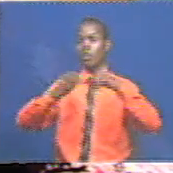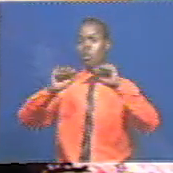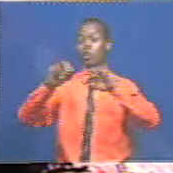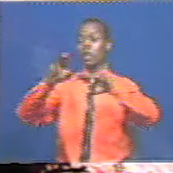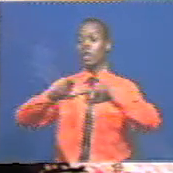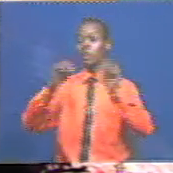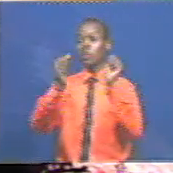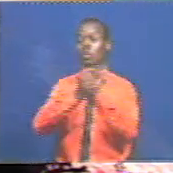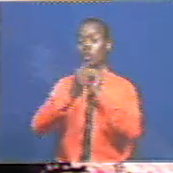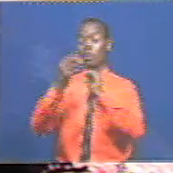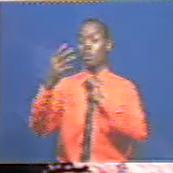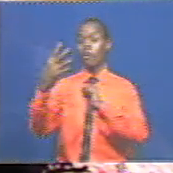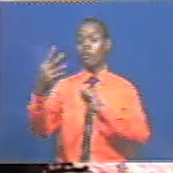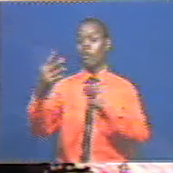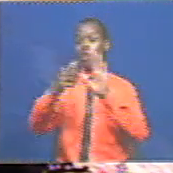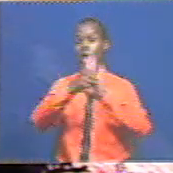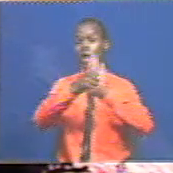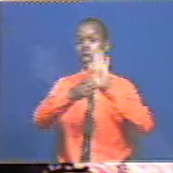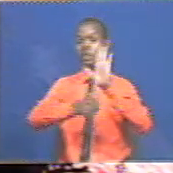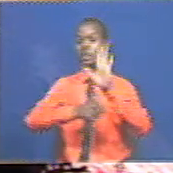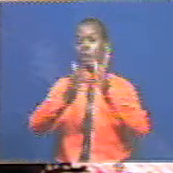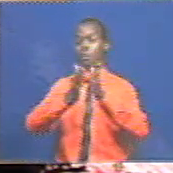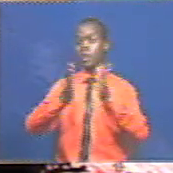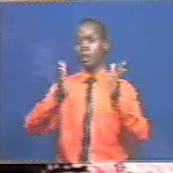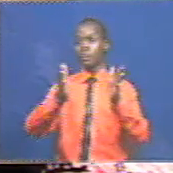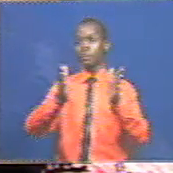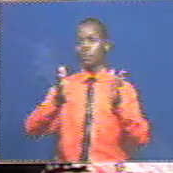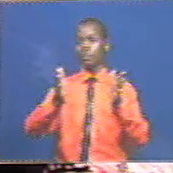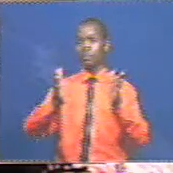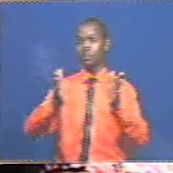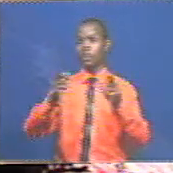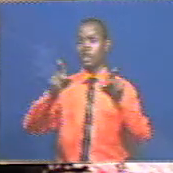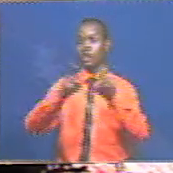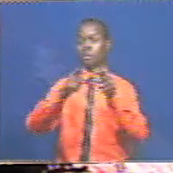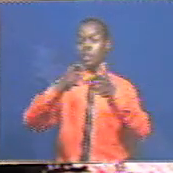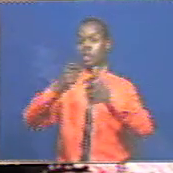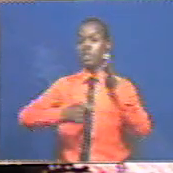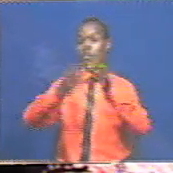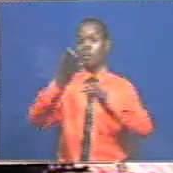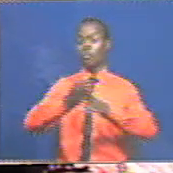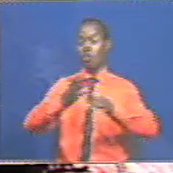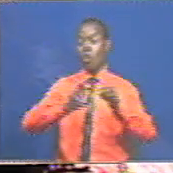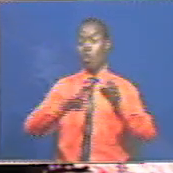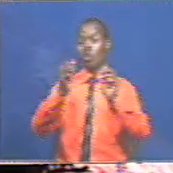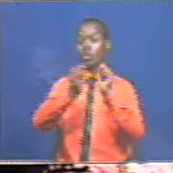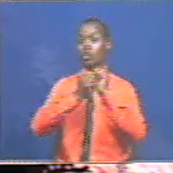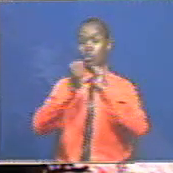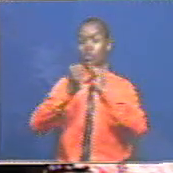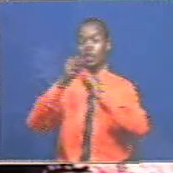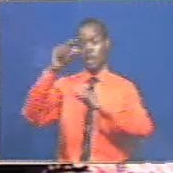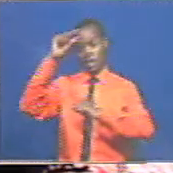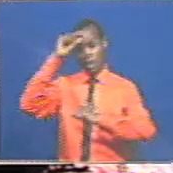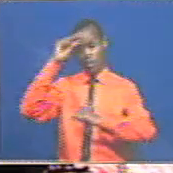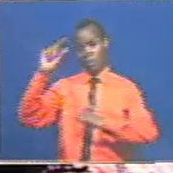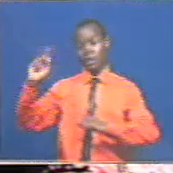big four of our Kenya and we set up our task force to work together with Kenyan government and we are